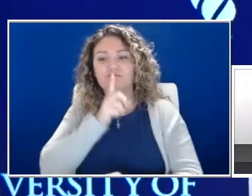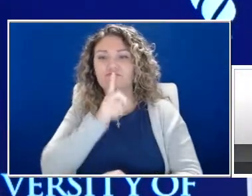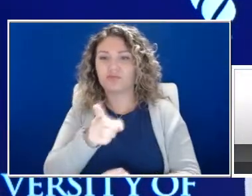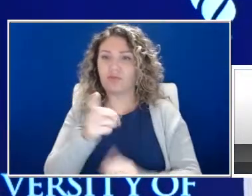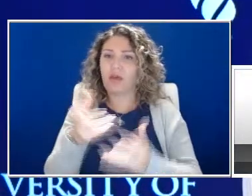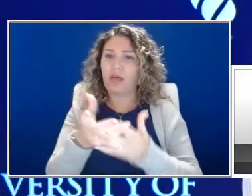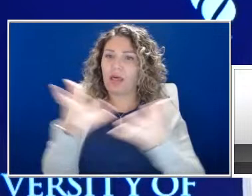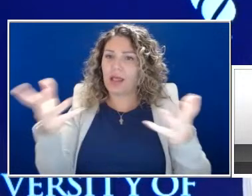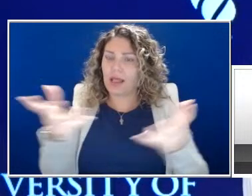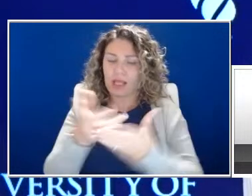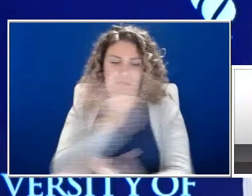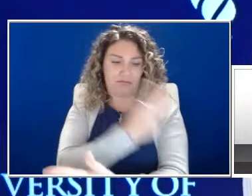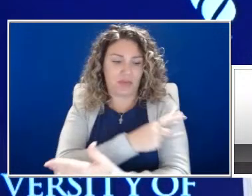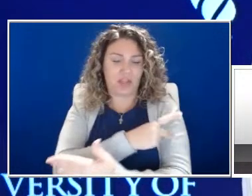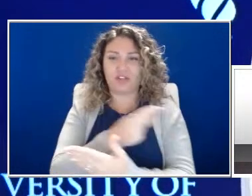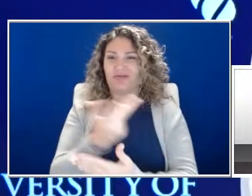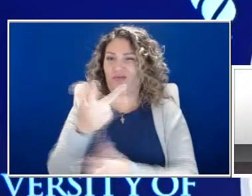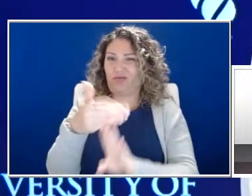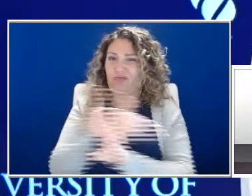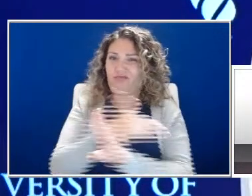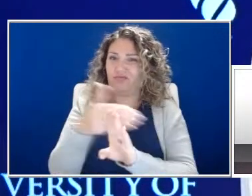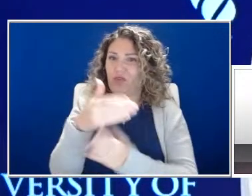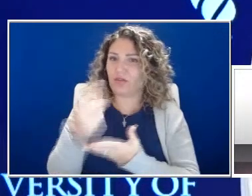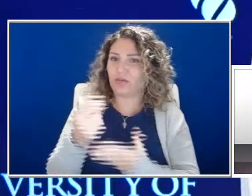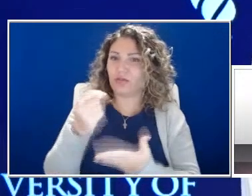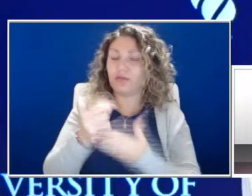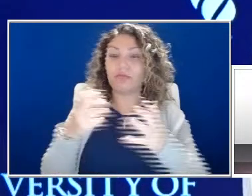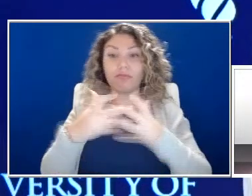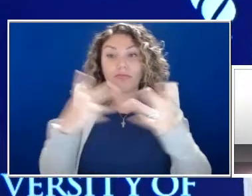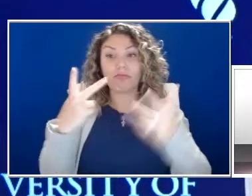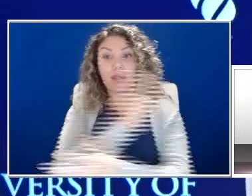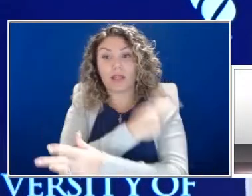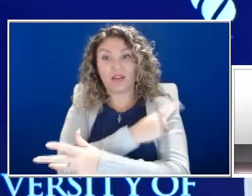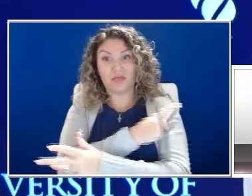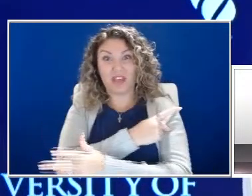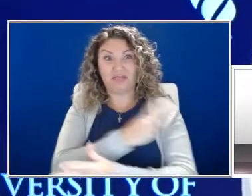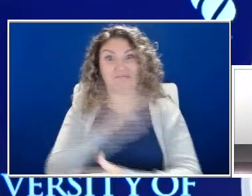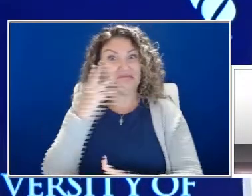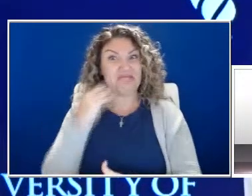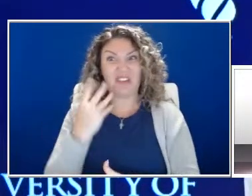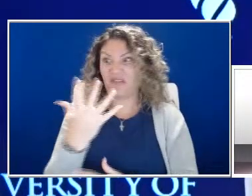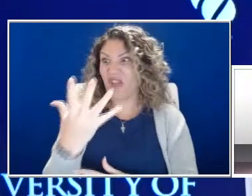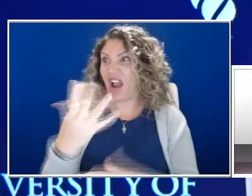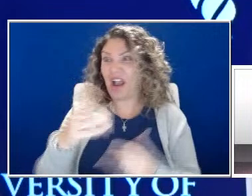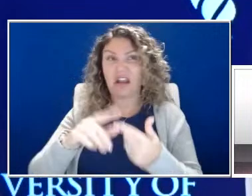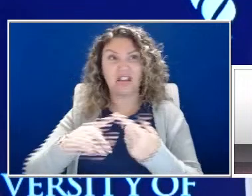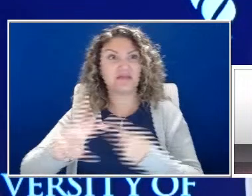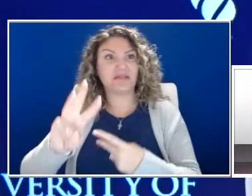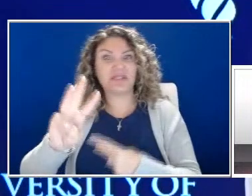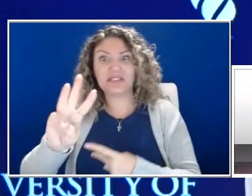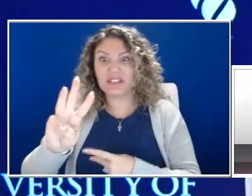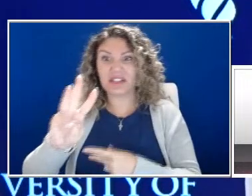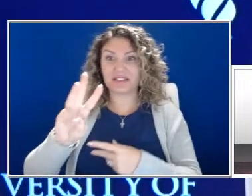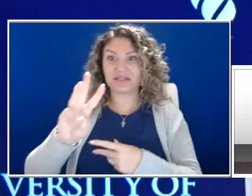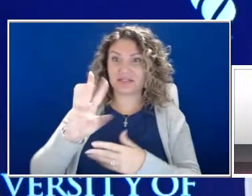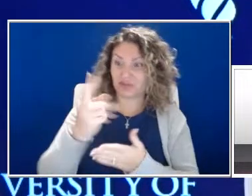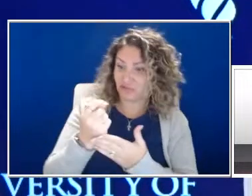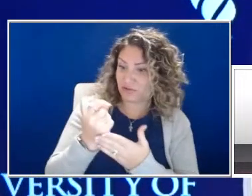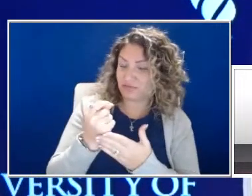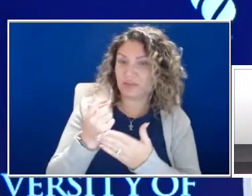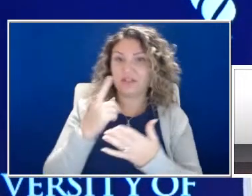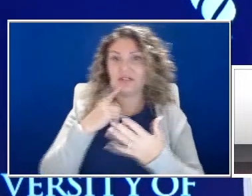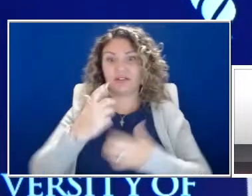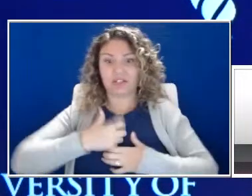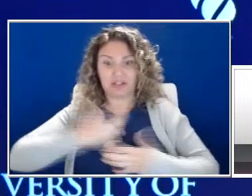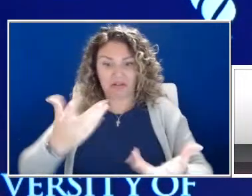least 3 prior treatment regimens. Many of these patients have been through 5, 6, 7 different regimens and exhausted all of the standard drugs